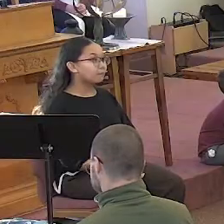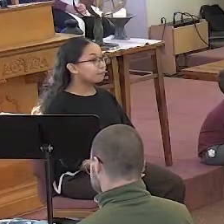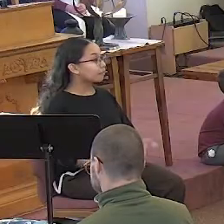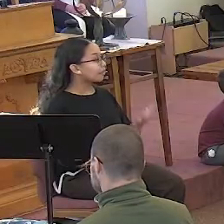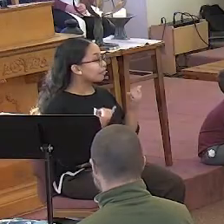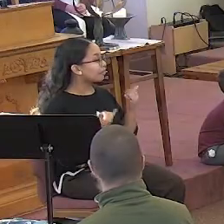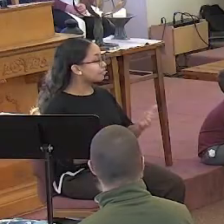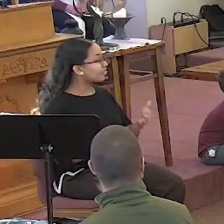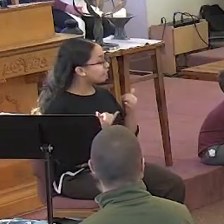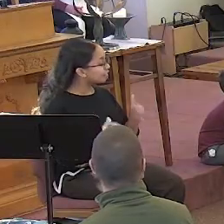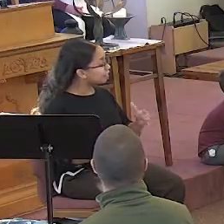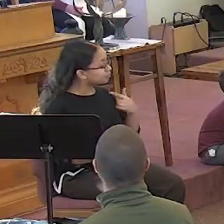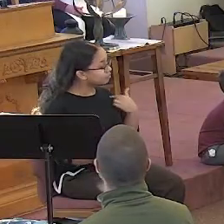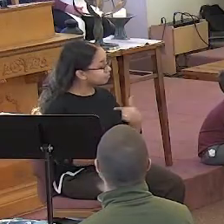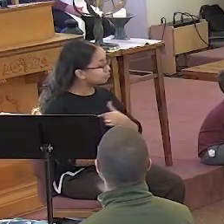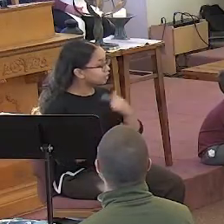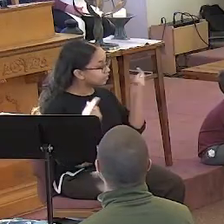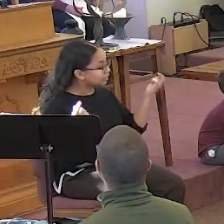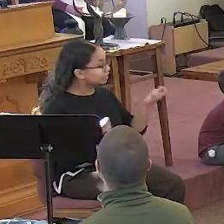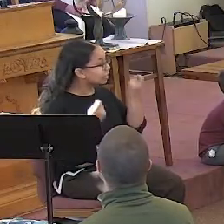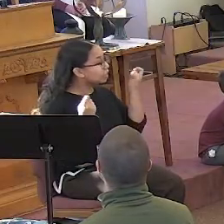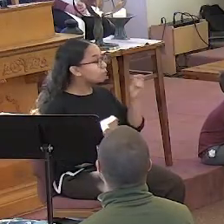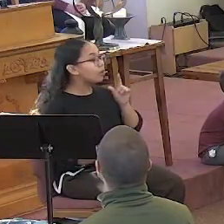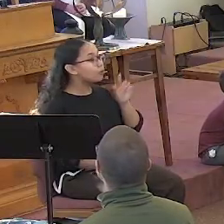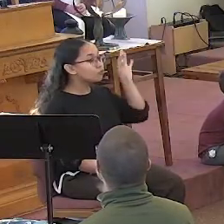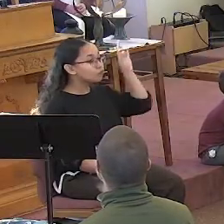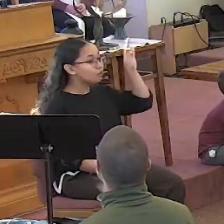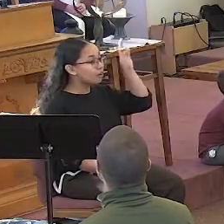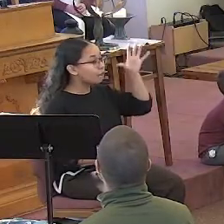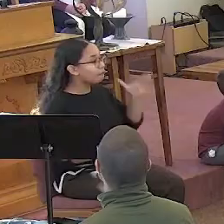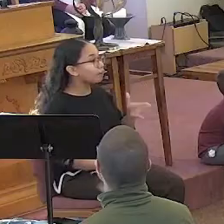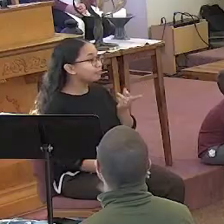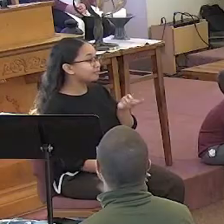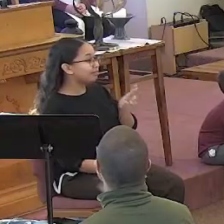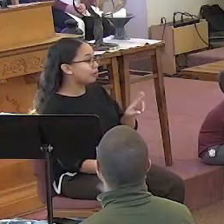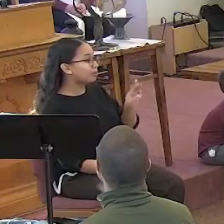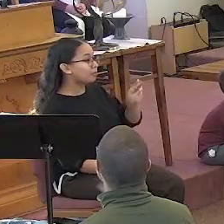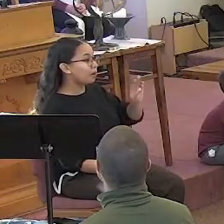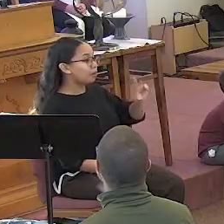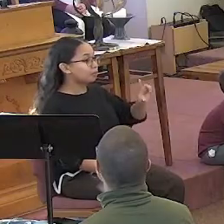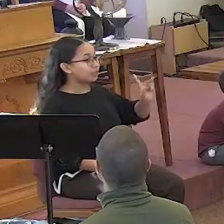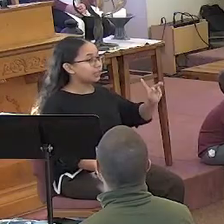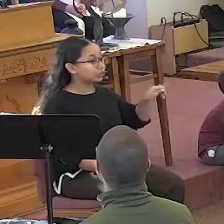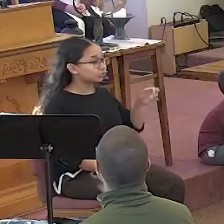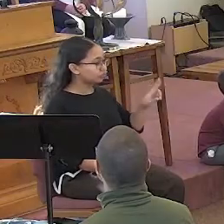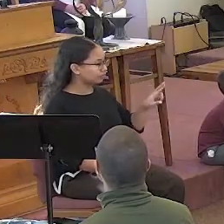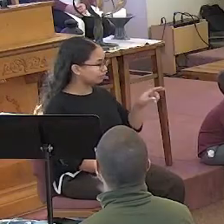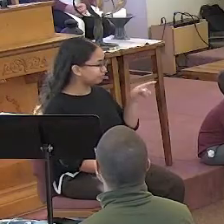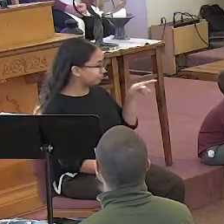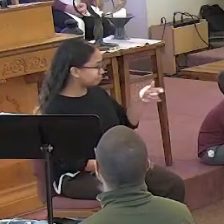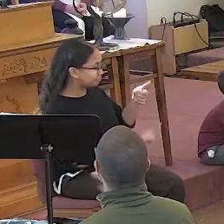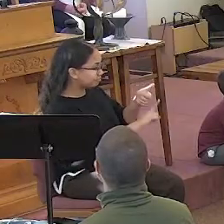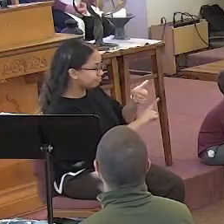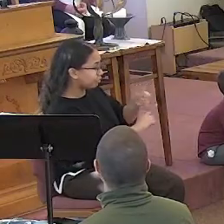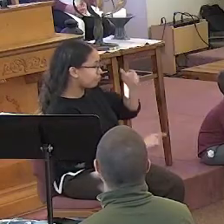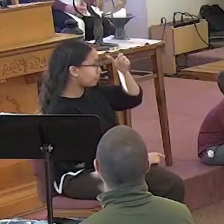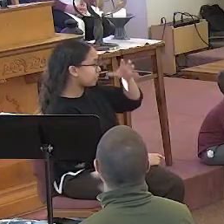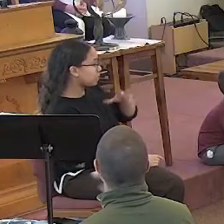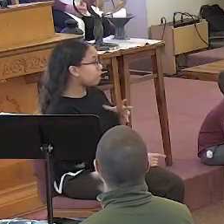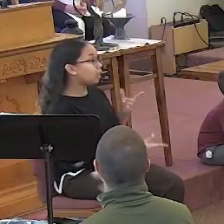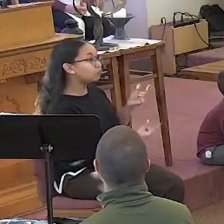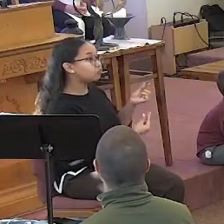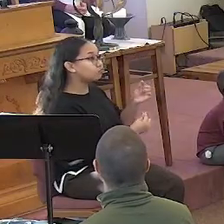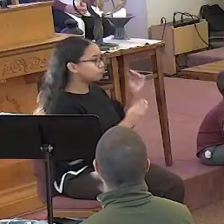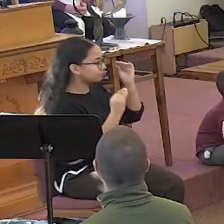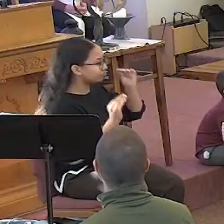Today, we are celebrating Reverend Dr. Martin Luther King Jr. He was a man who taught the world to stand up